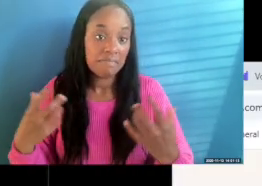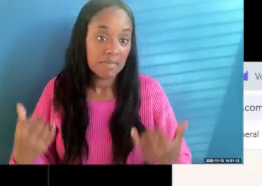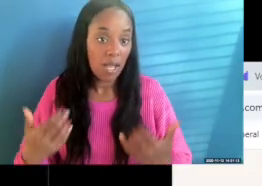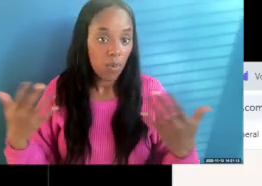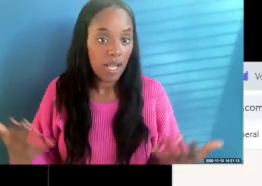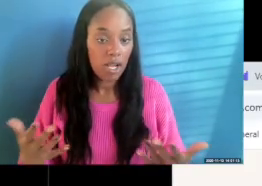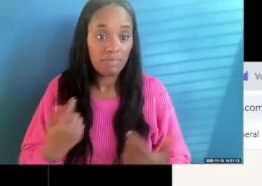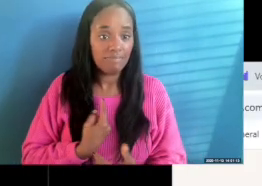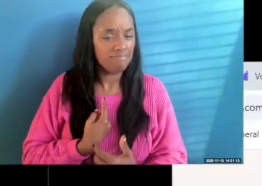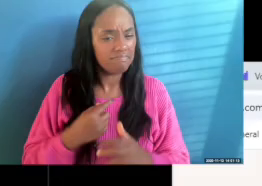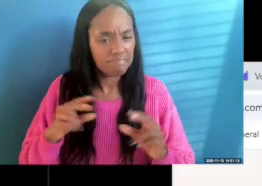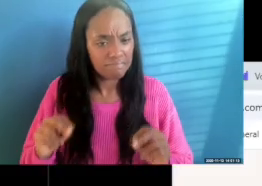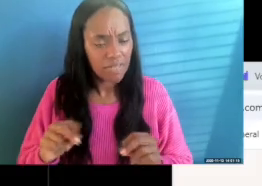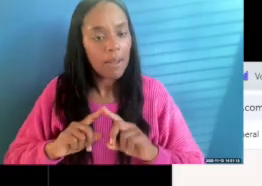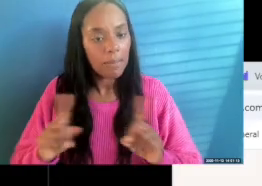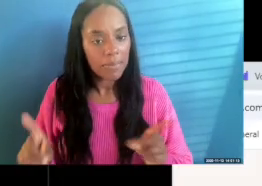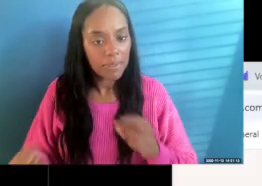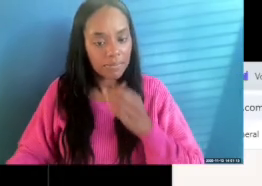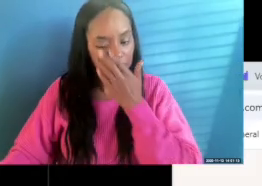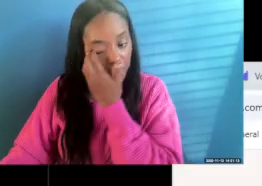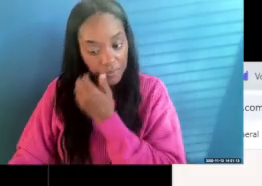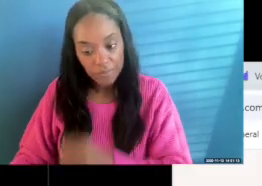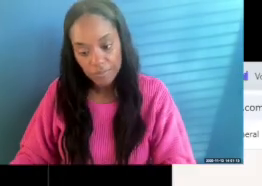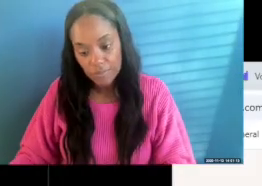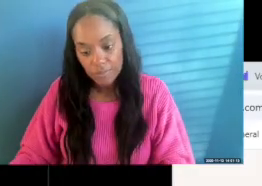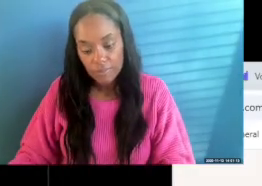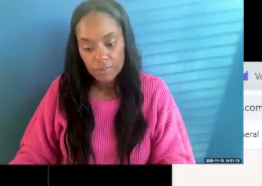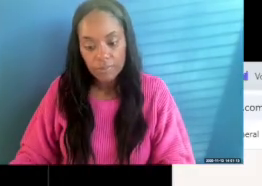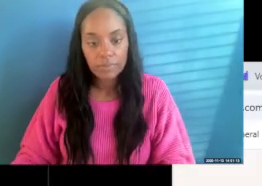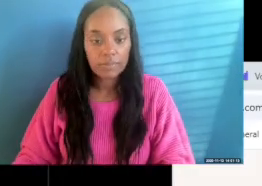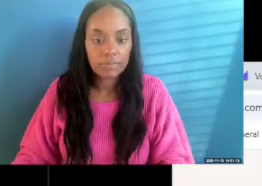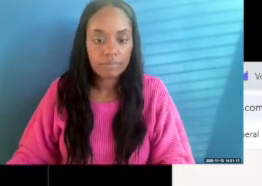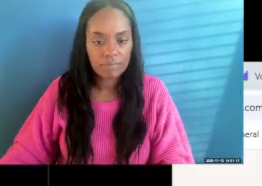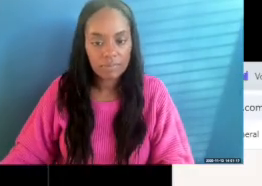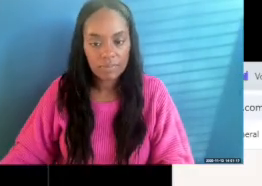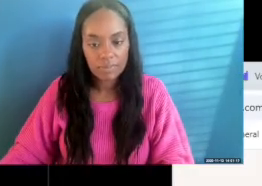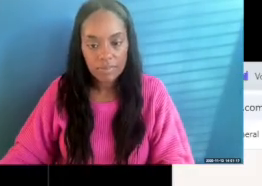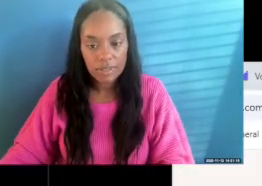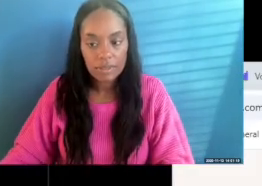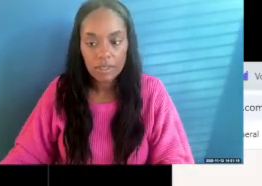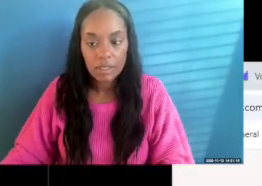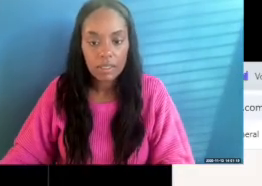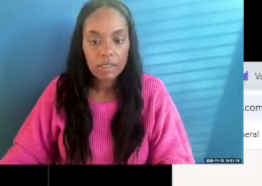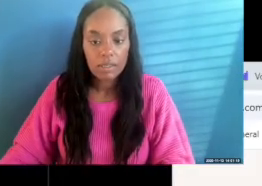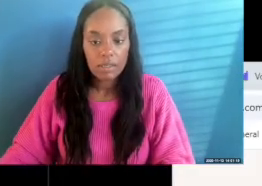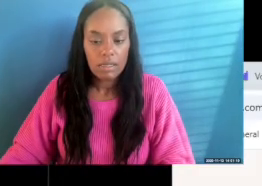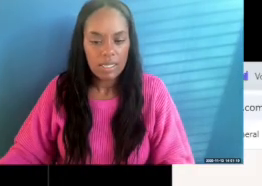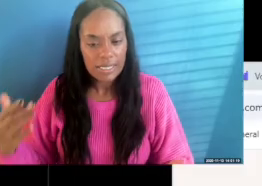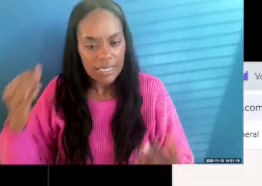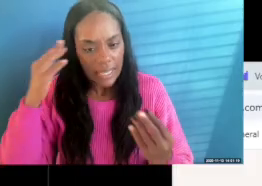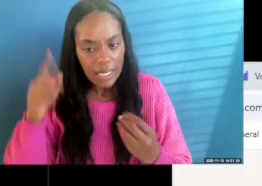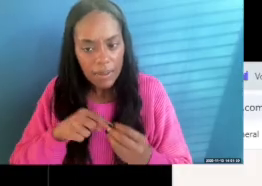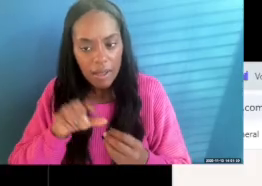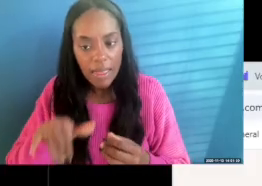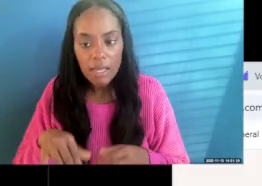we've done. I've been doing air quality policy for 23 years, been coming out here for a long time, fighting for this space to